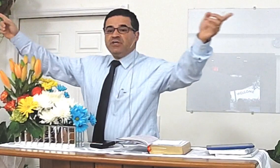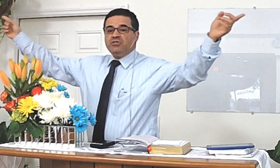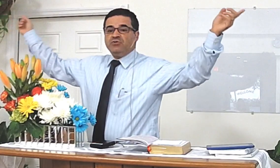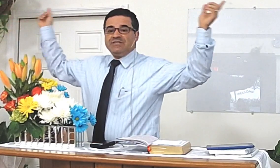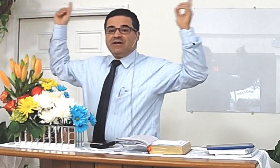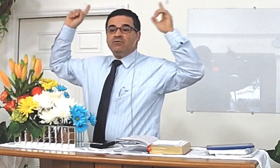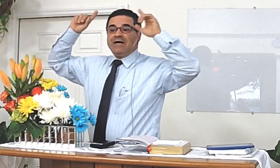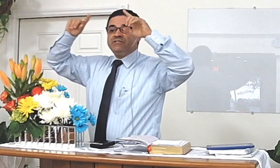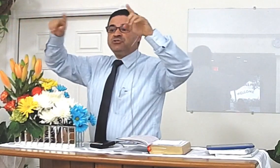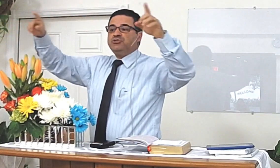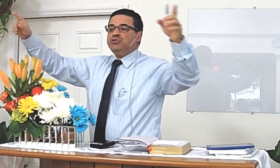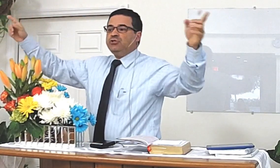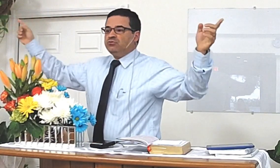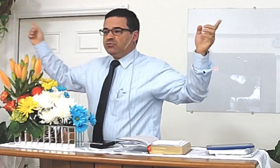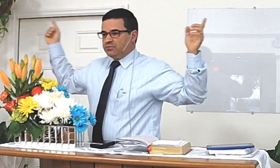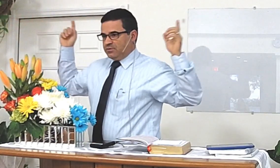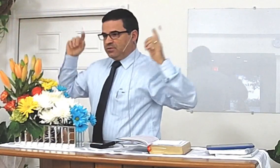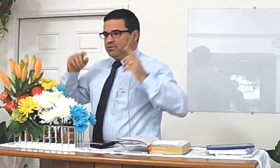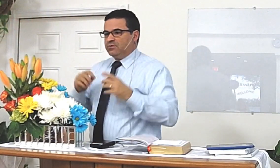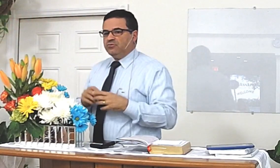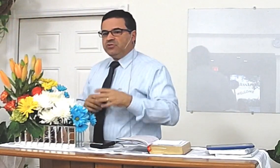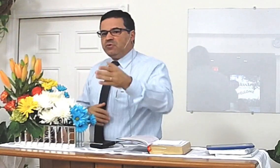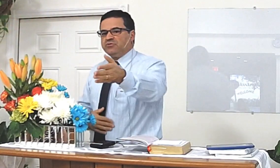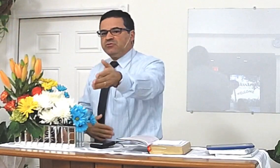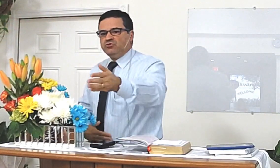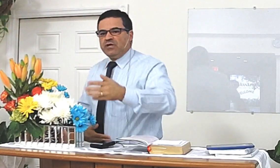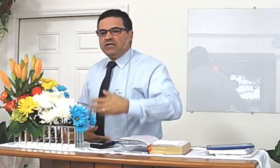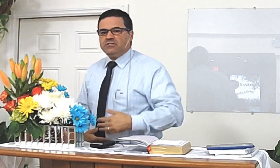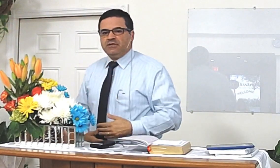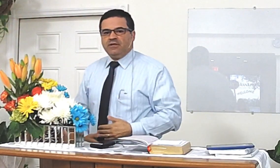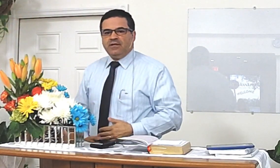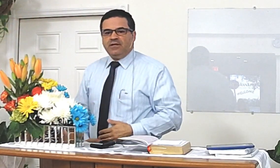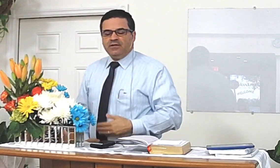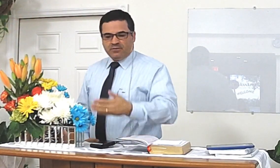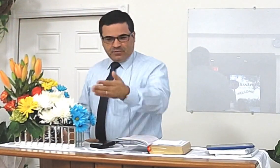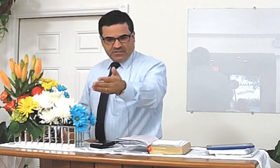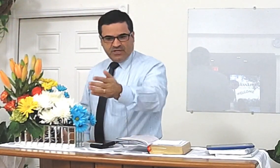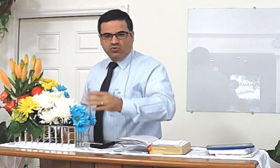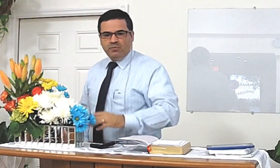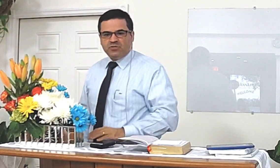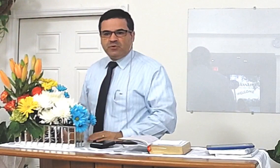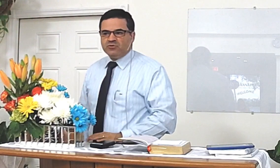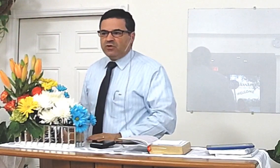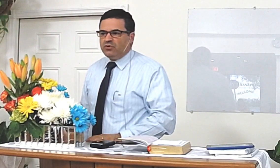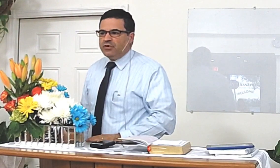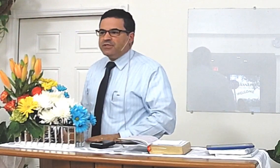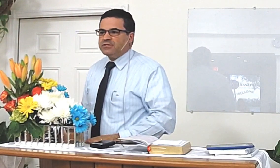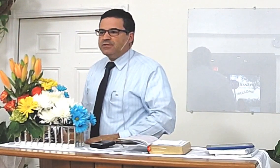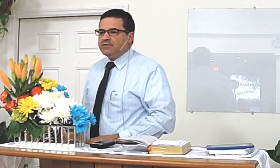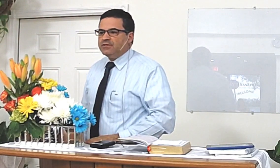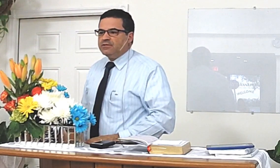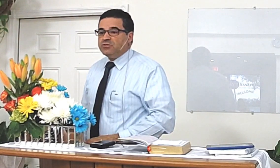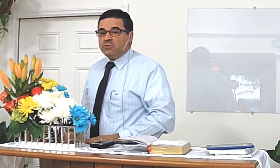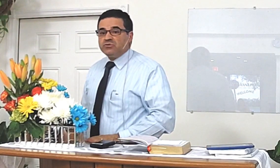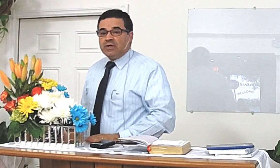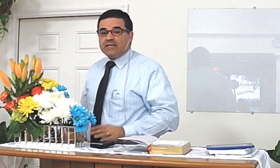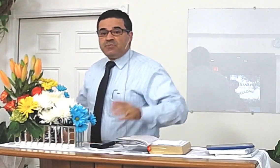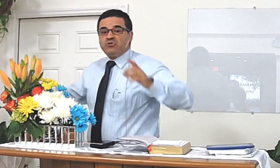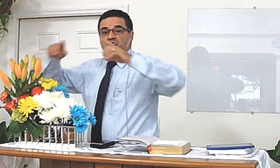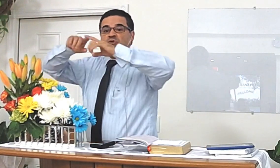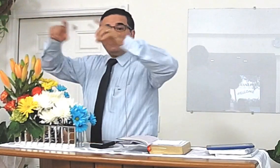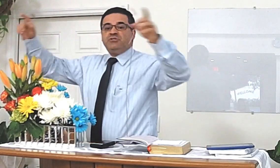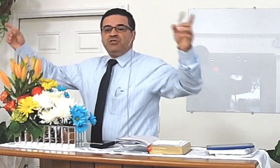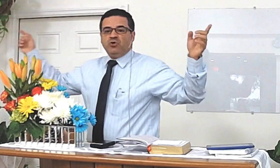growing. People was becoming converts when they were watching people to be thrown